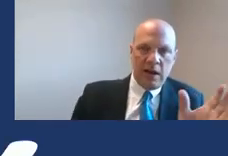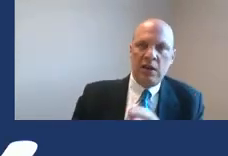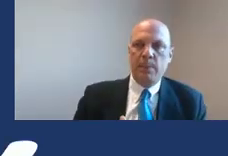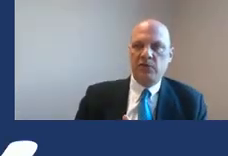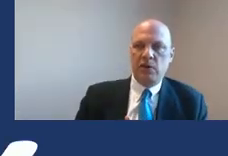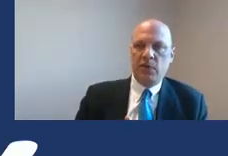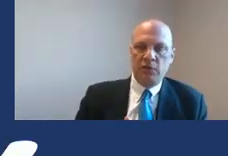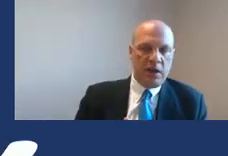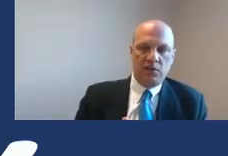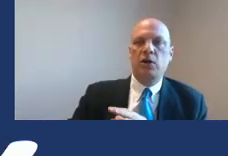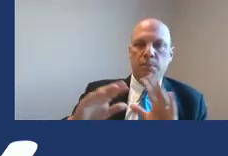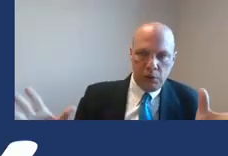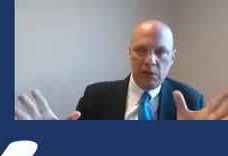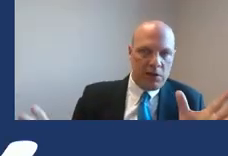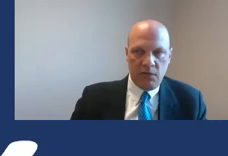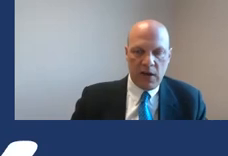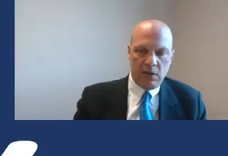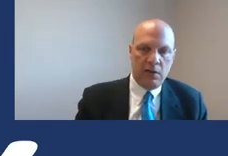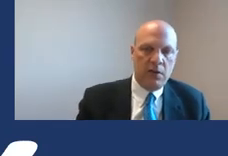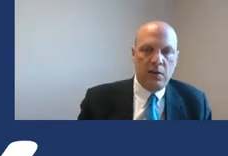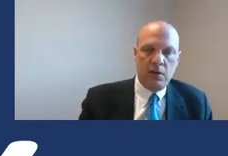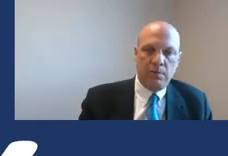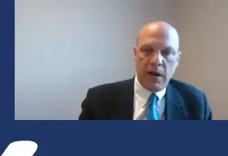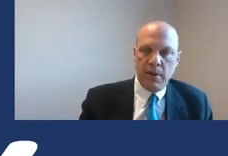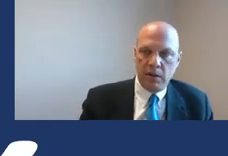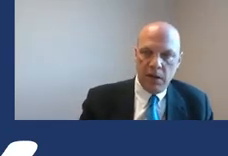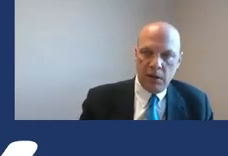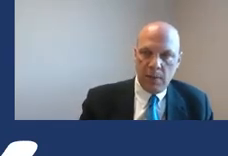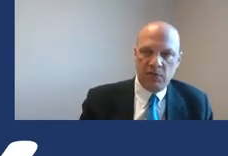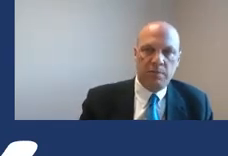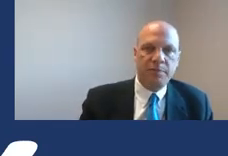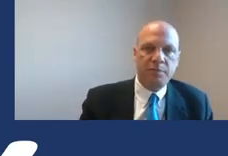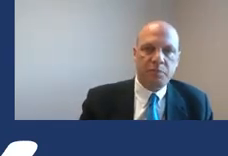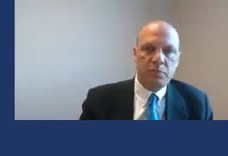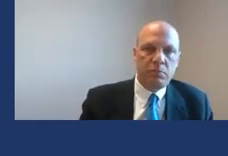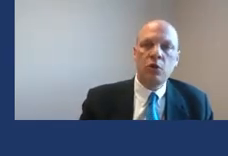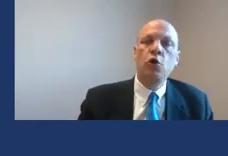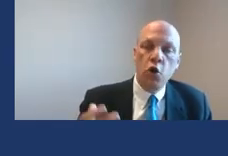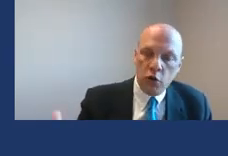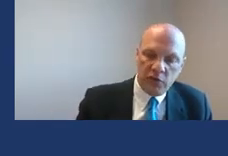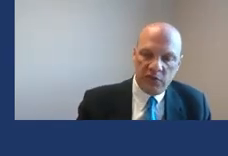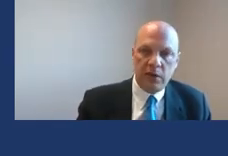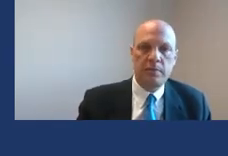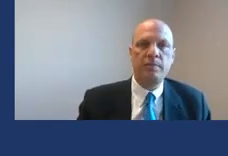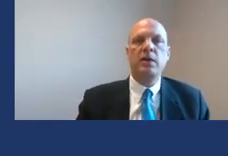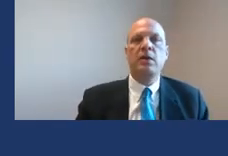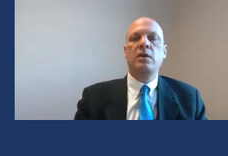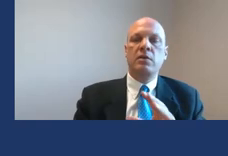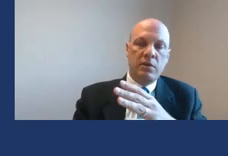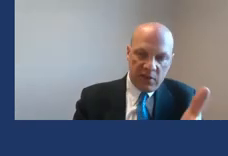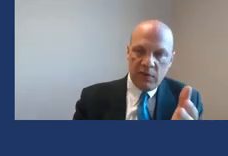more than 99% of all deaths are completely unaffected by MAID being an option. Who uses it?